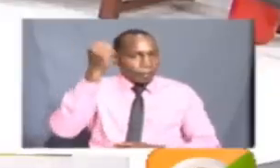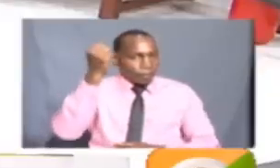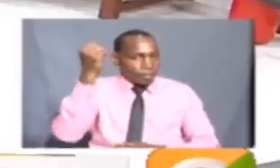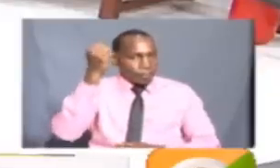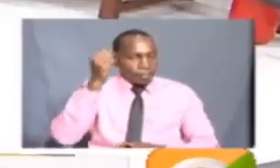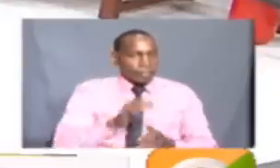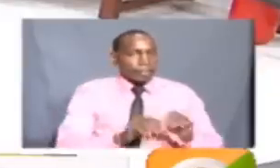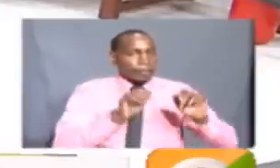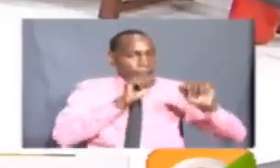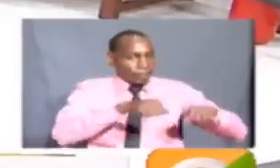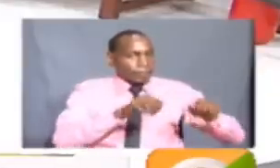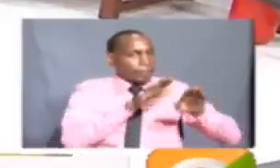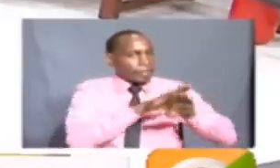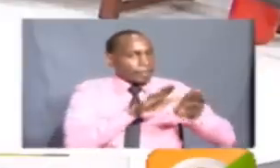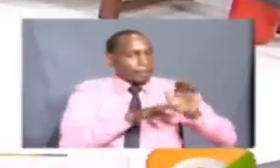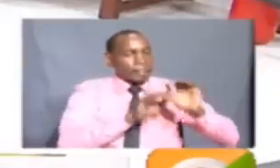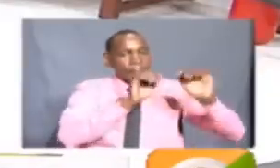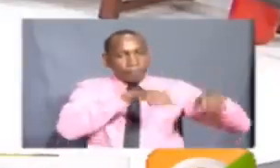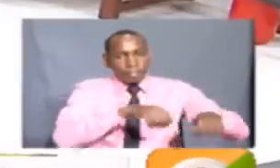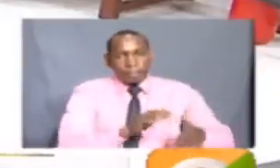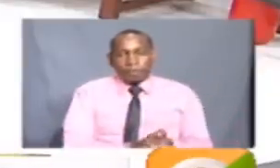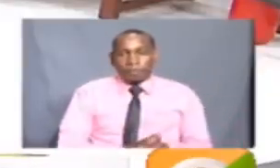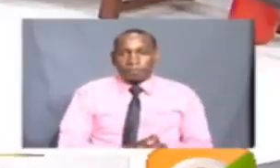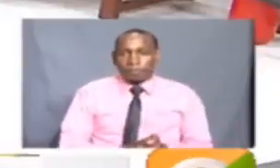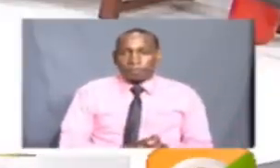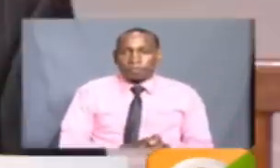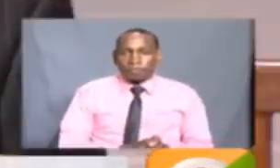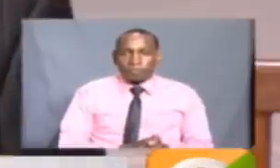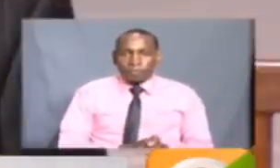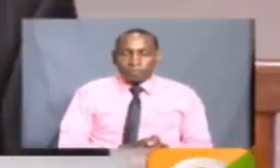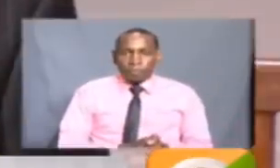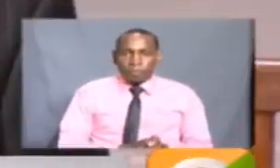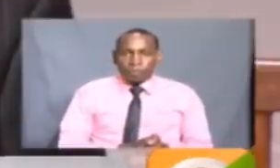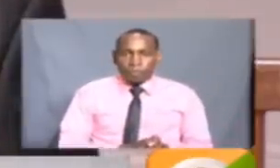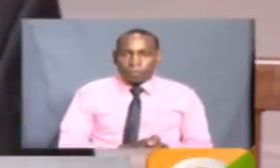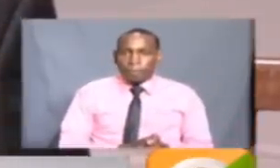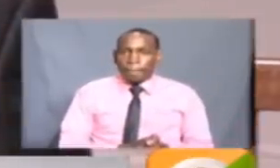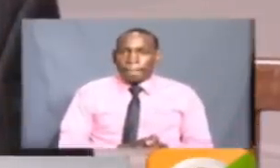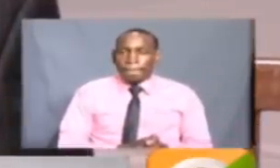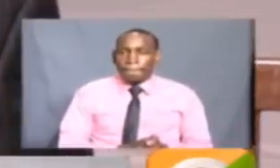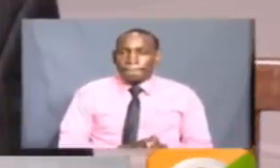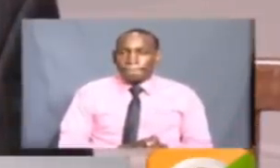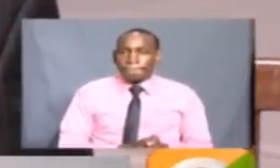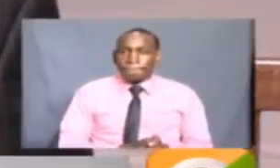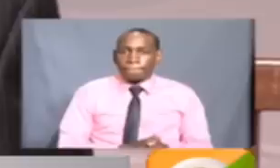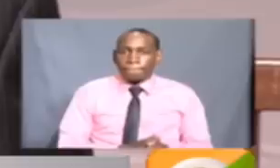of the possible. Well, a nation that